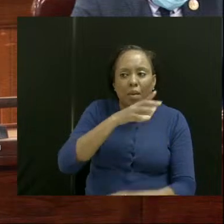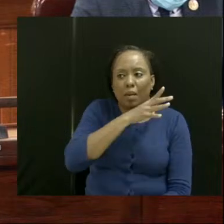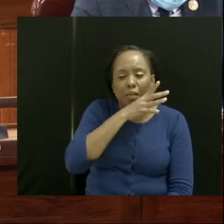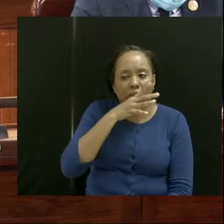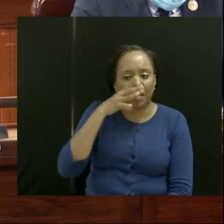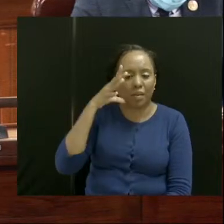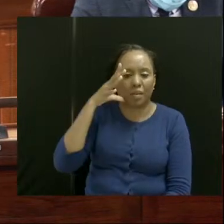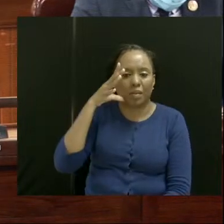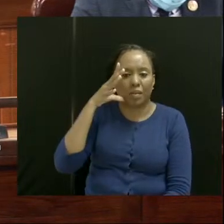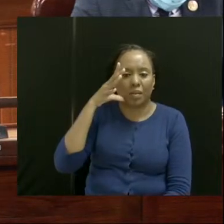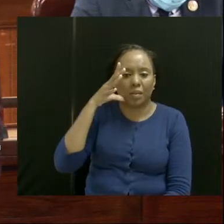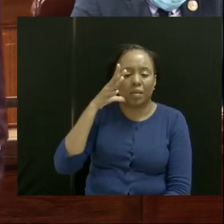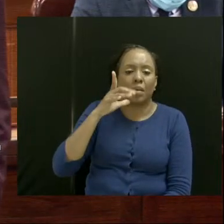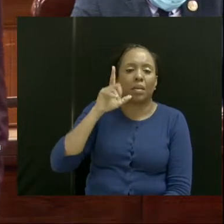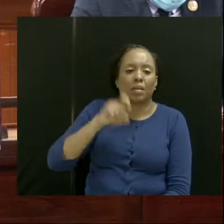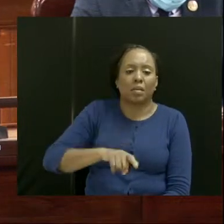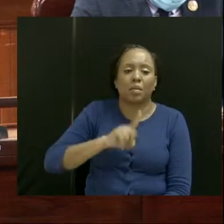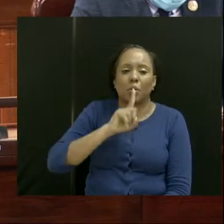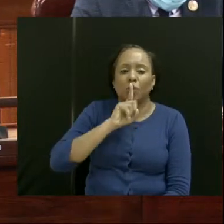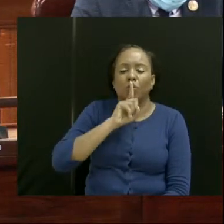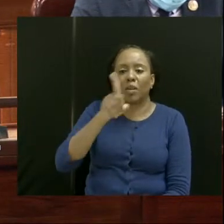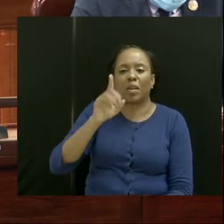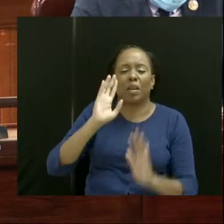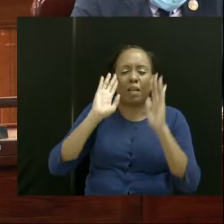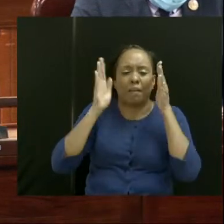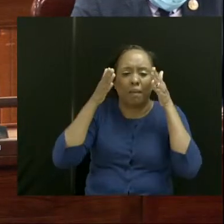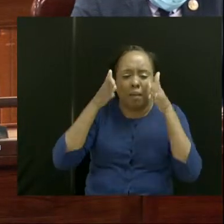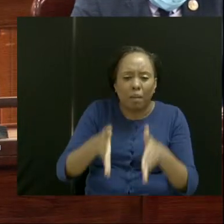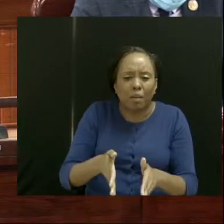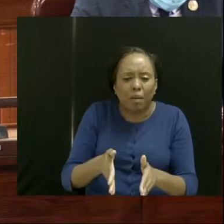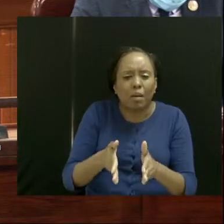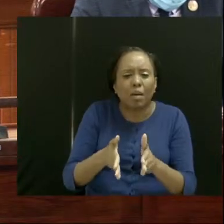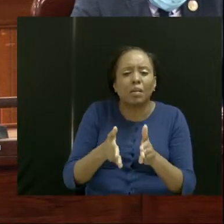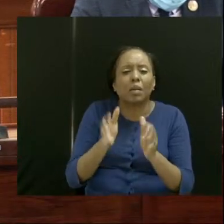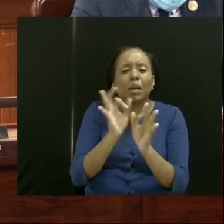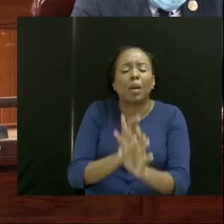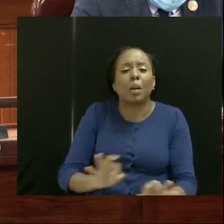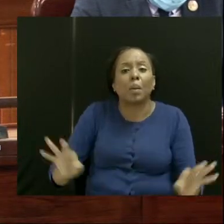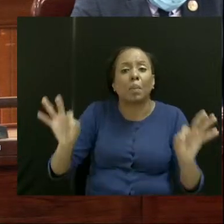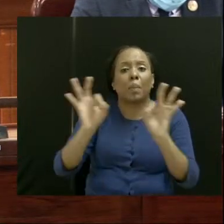in my view, should be focused on several very important things.